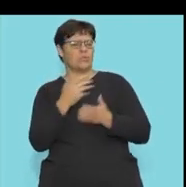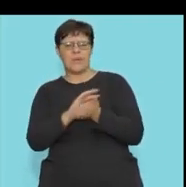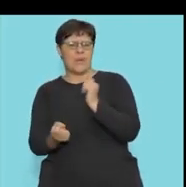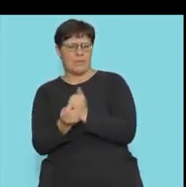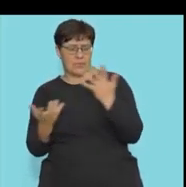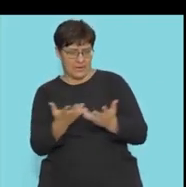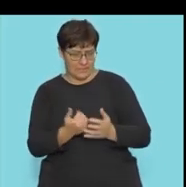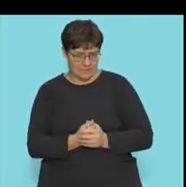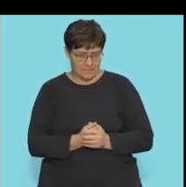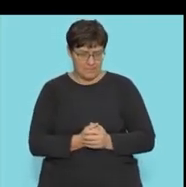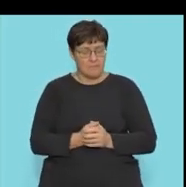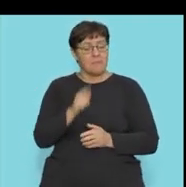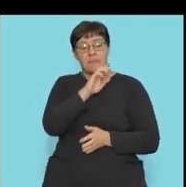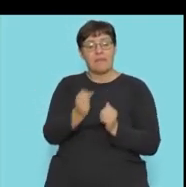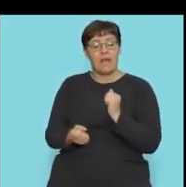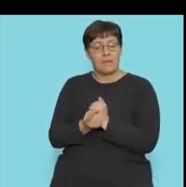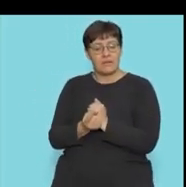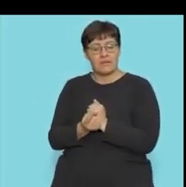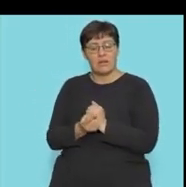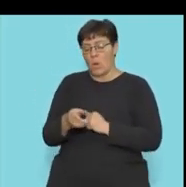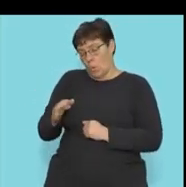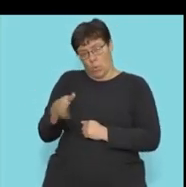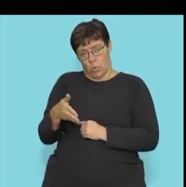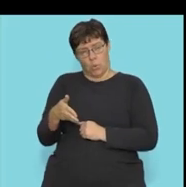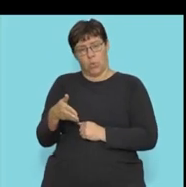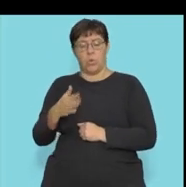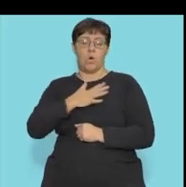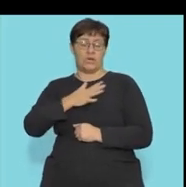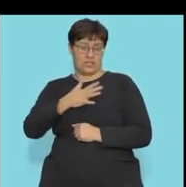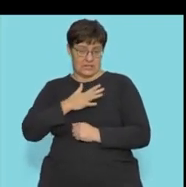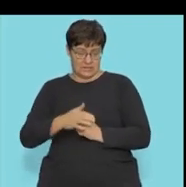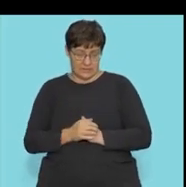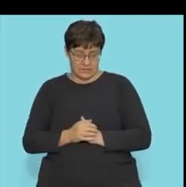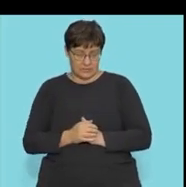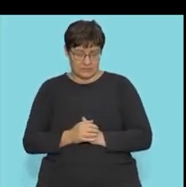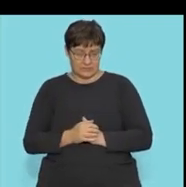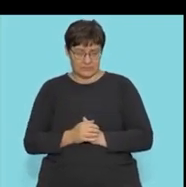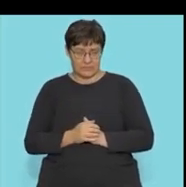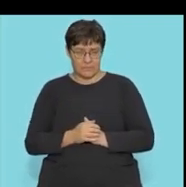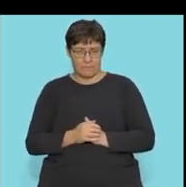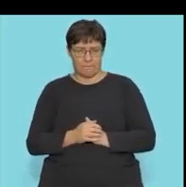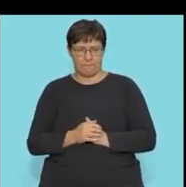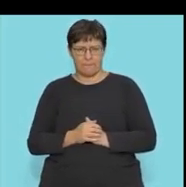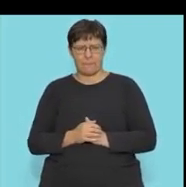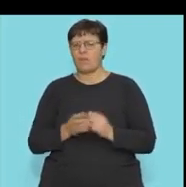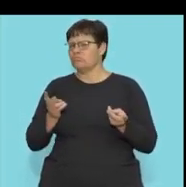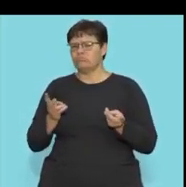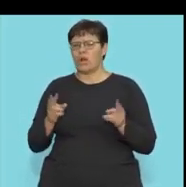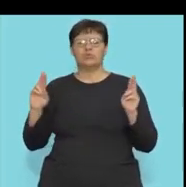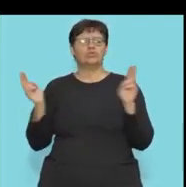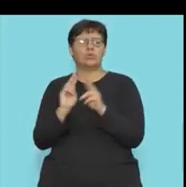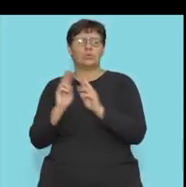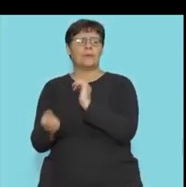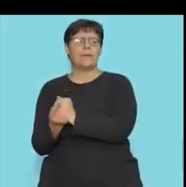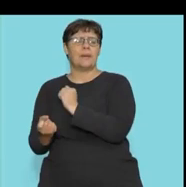place. Again, as I mentioned, this takes place in the absence of oxygen, so without oxygen. It generally occurs for